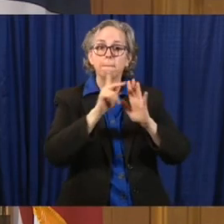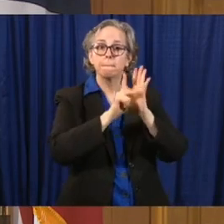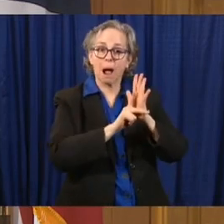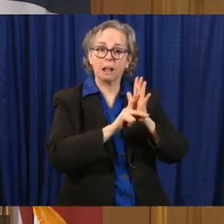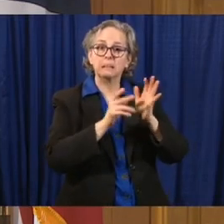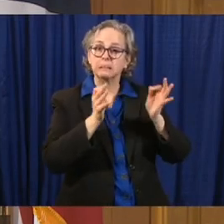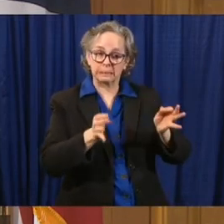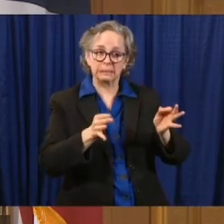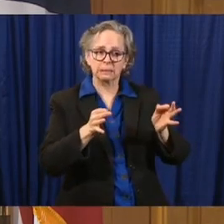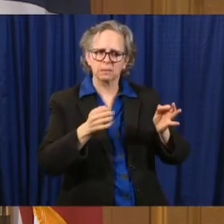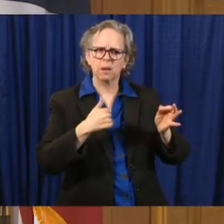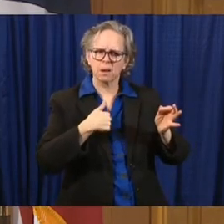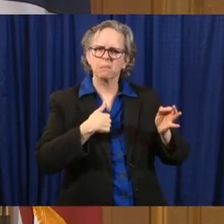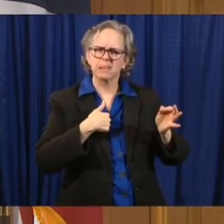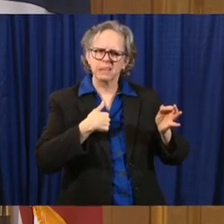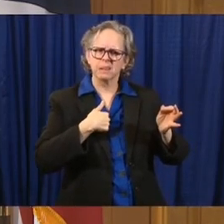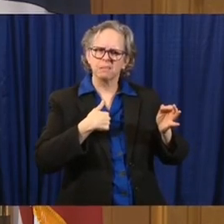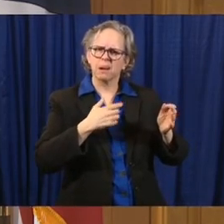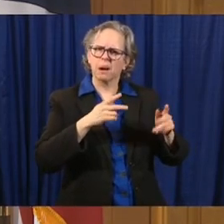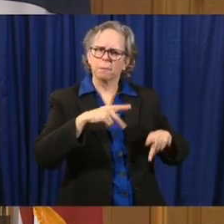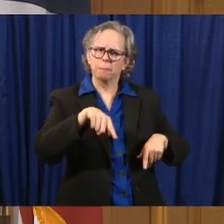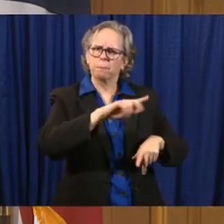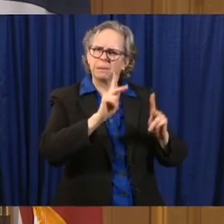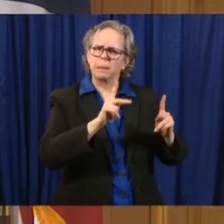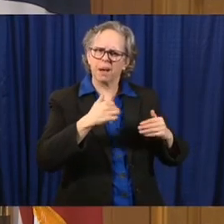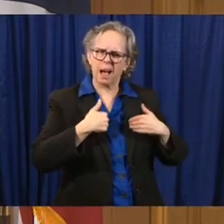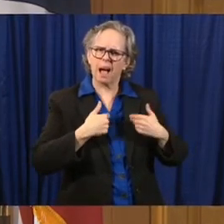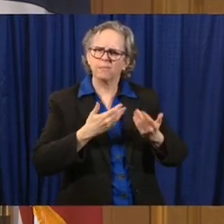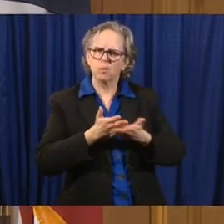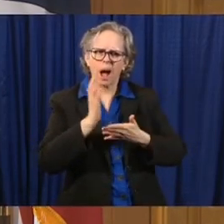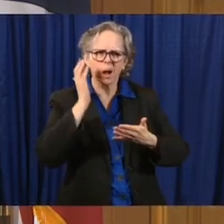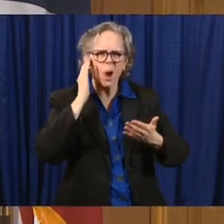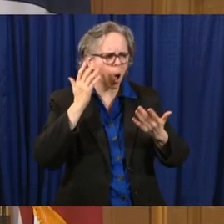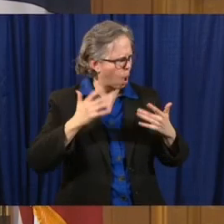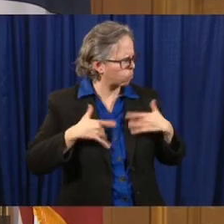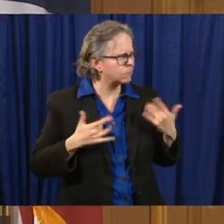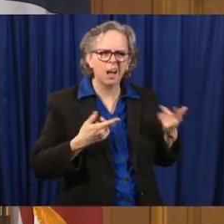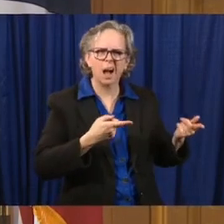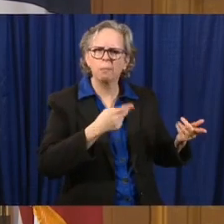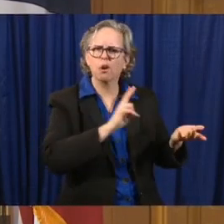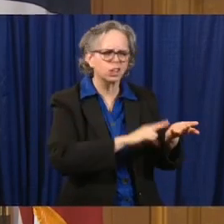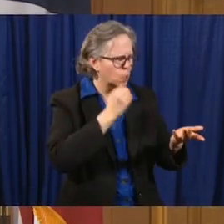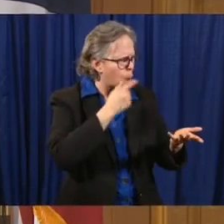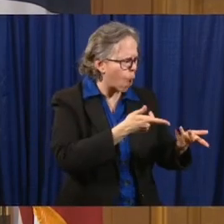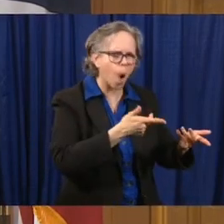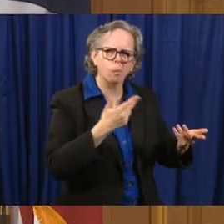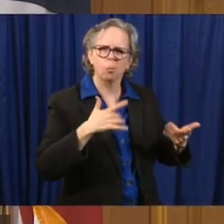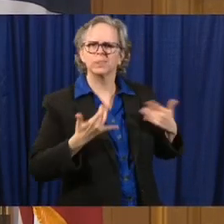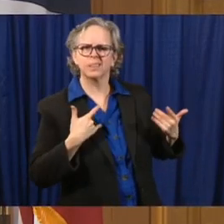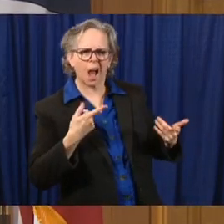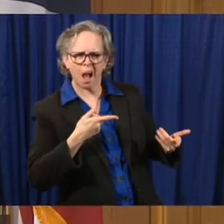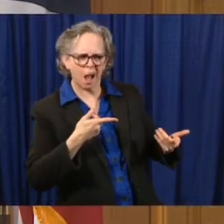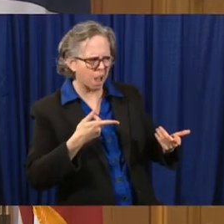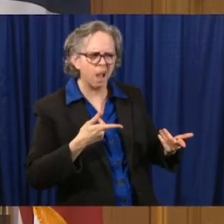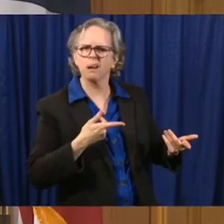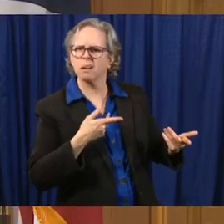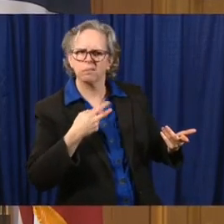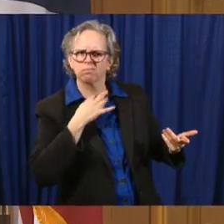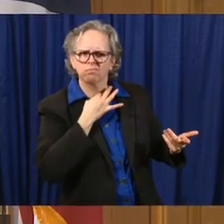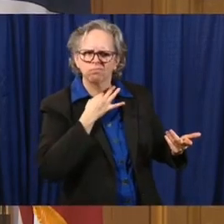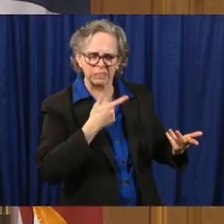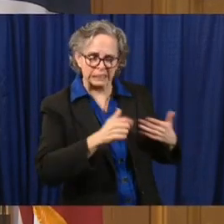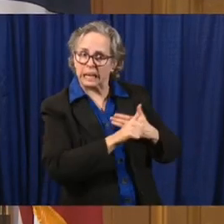idea. We'll let the lawyers deal with that. What I made was a policy decision.